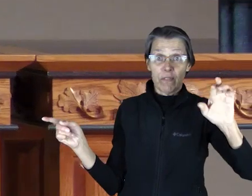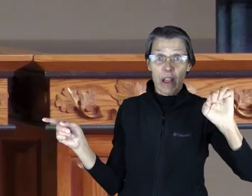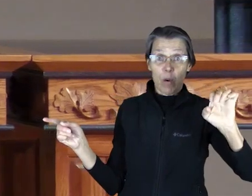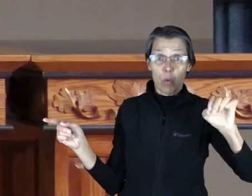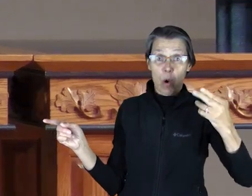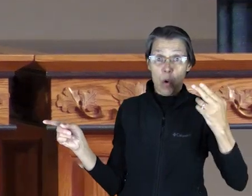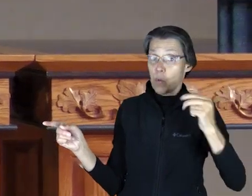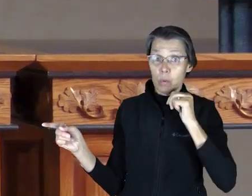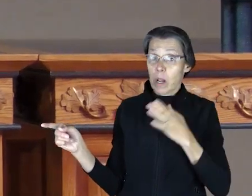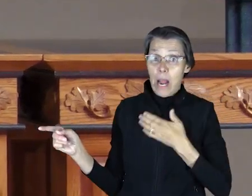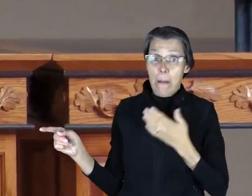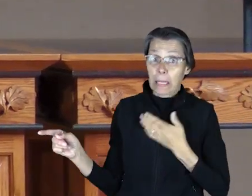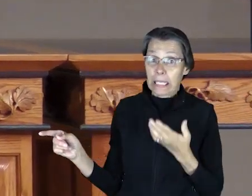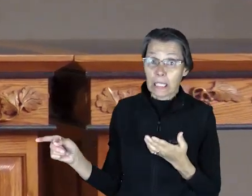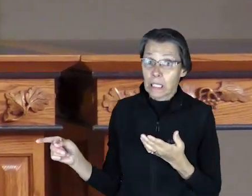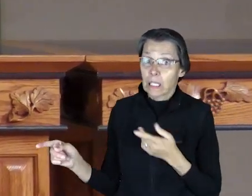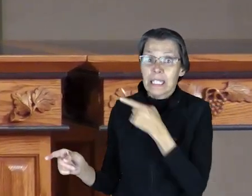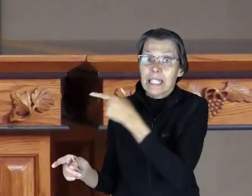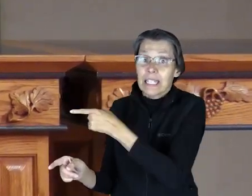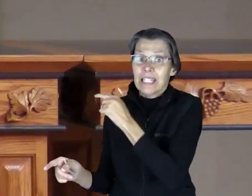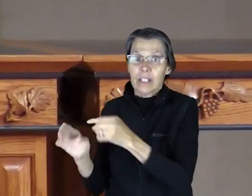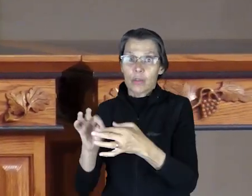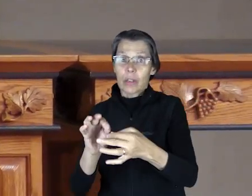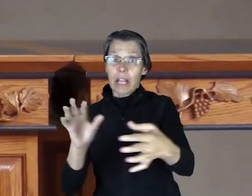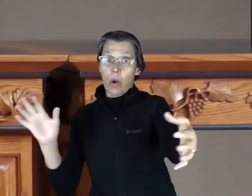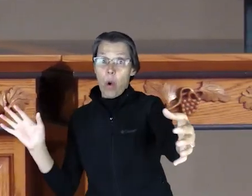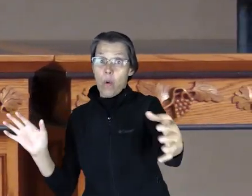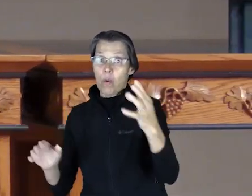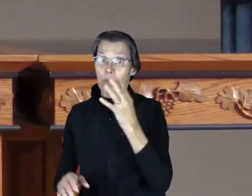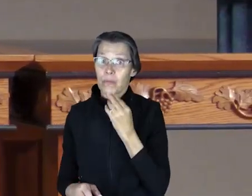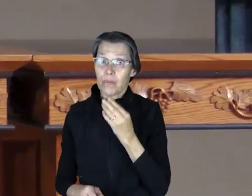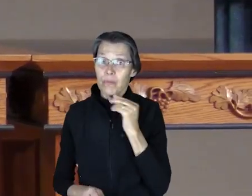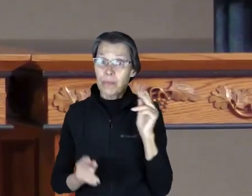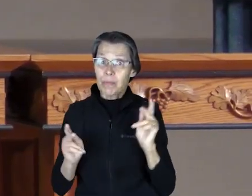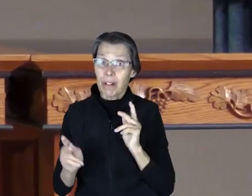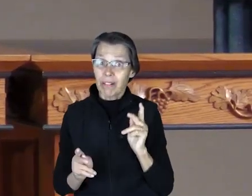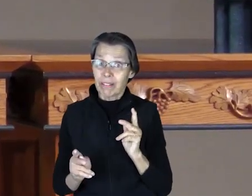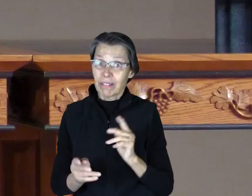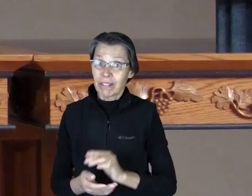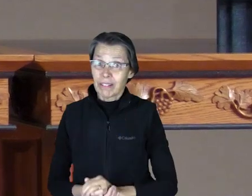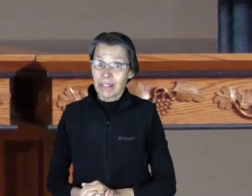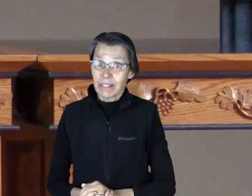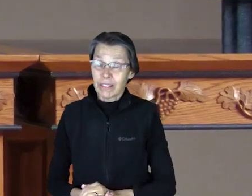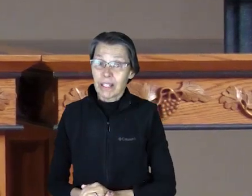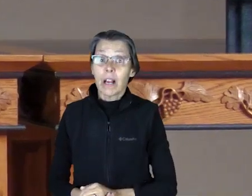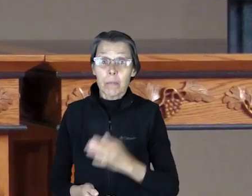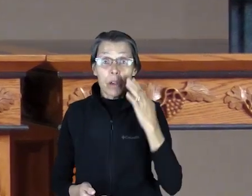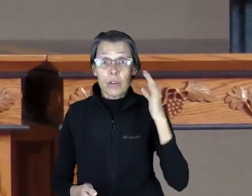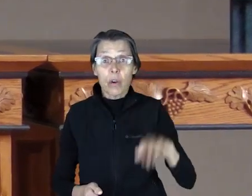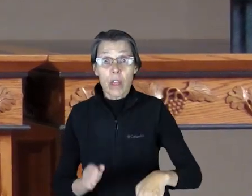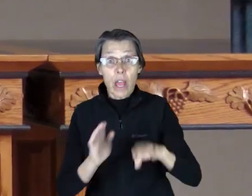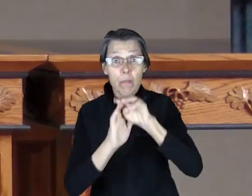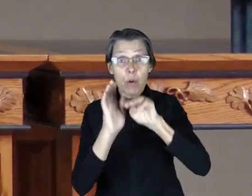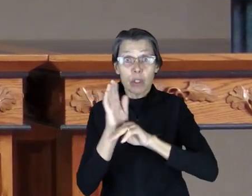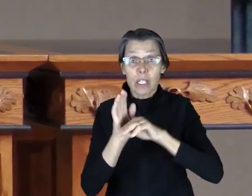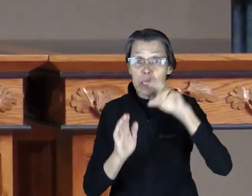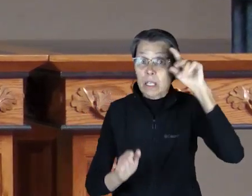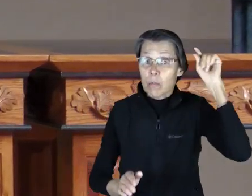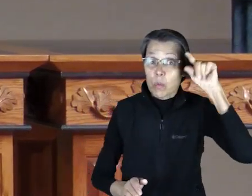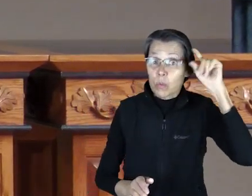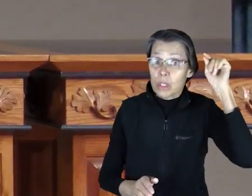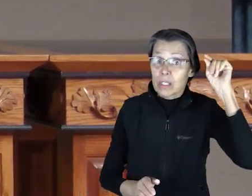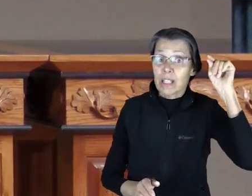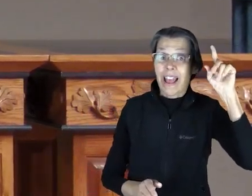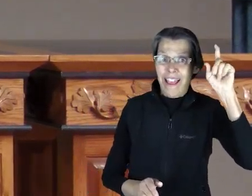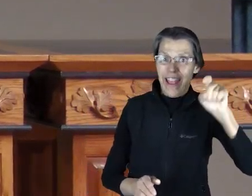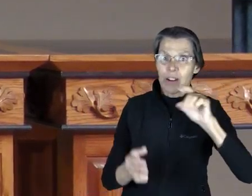needs to let go in this story, it's Pharaoh. But I'm going to tell you this morning and challenge you that Pharaoh isn't the only one. Moses also had some things to